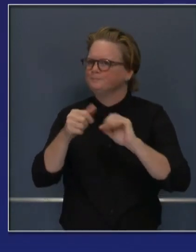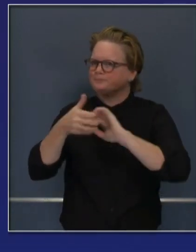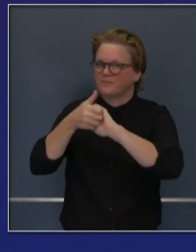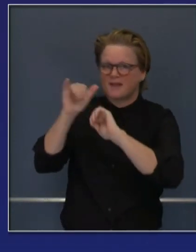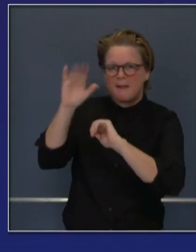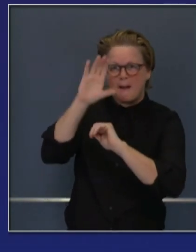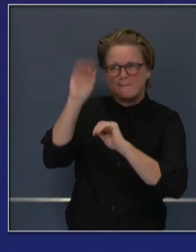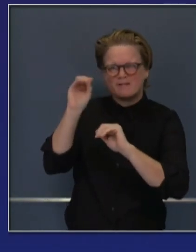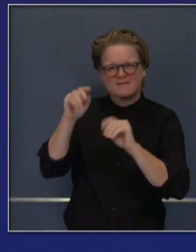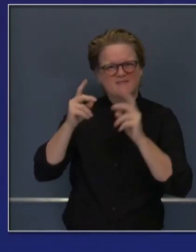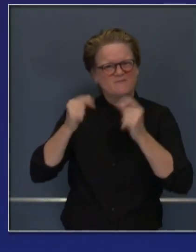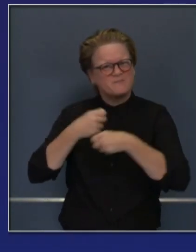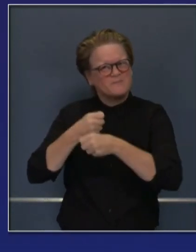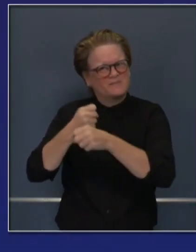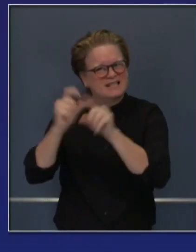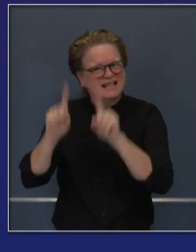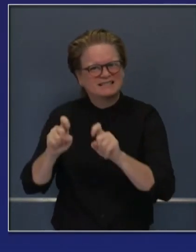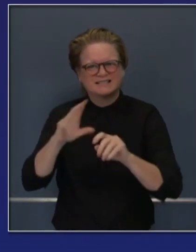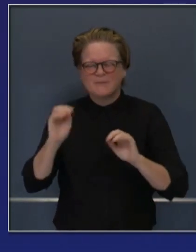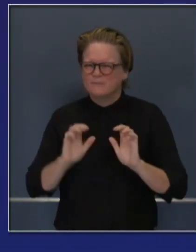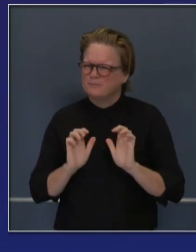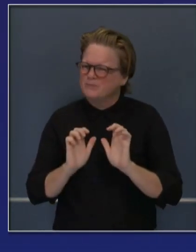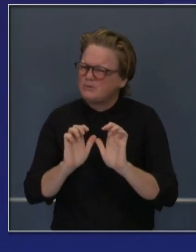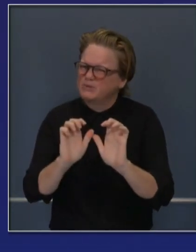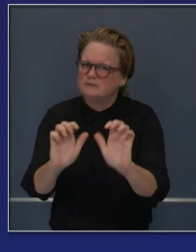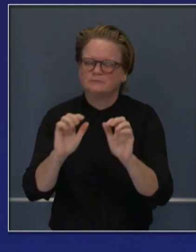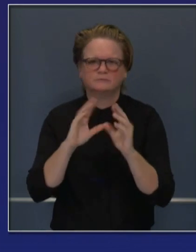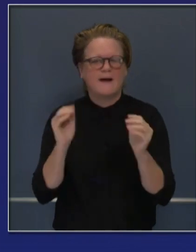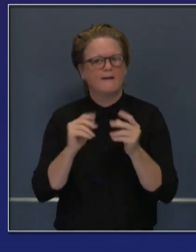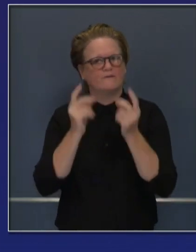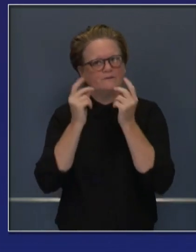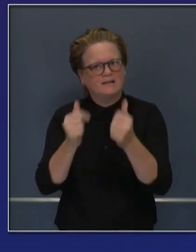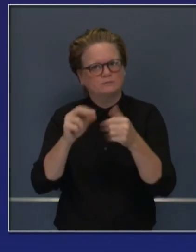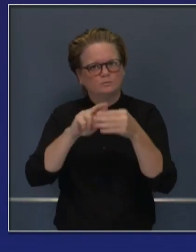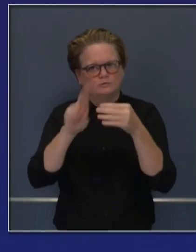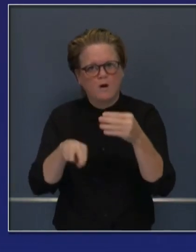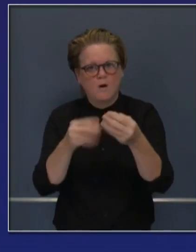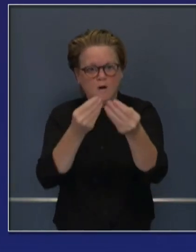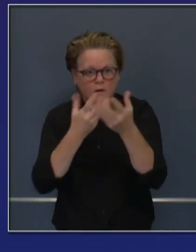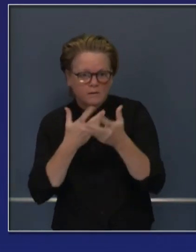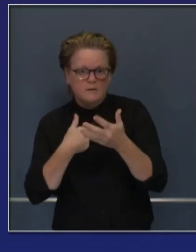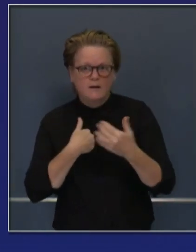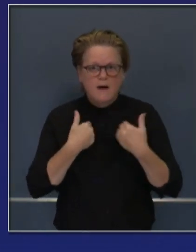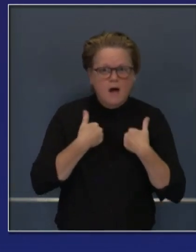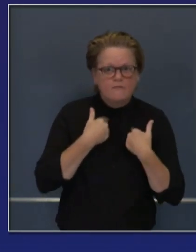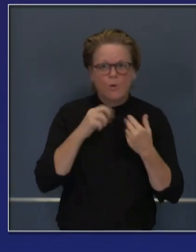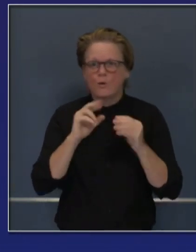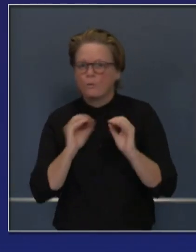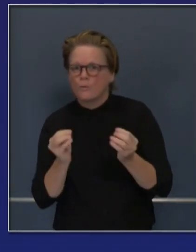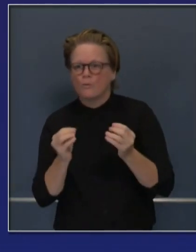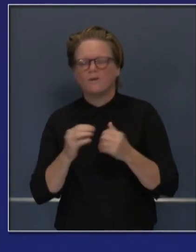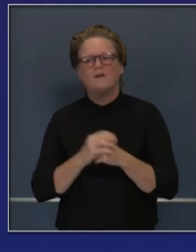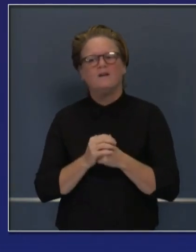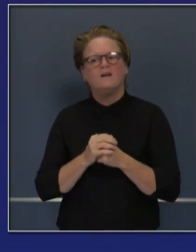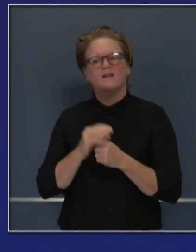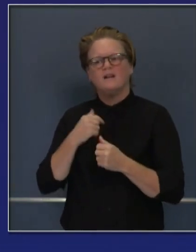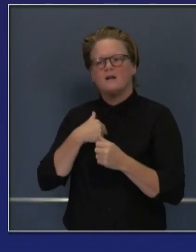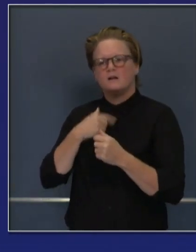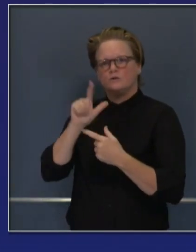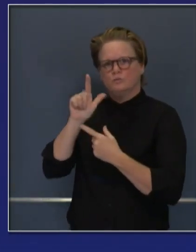test results that are mandated within 48 hours are expected within 24 hours.